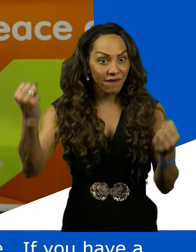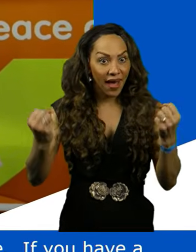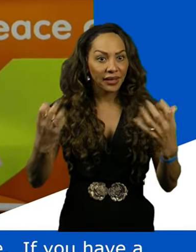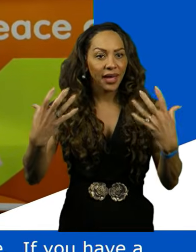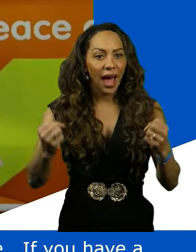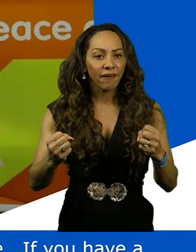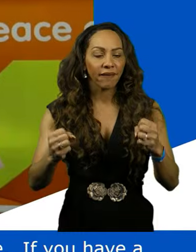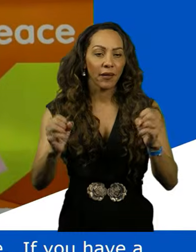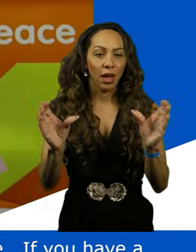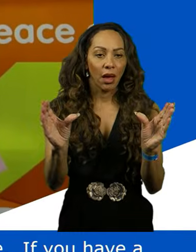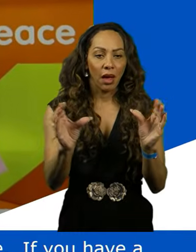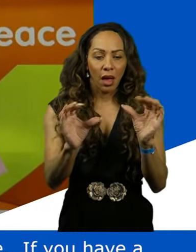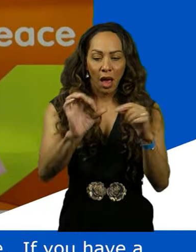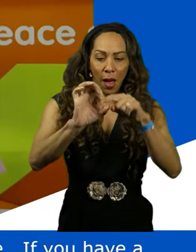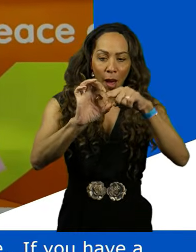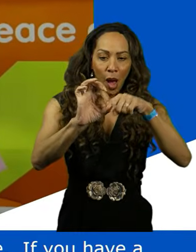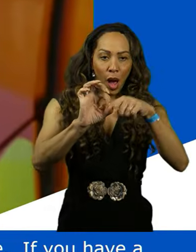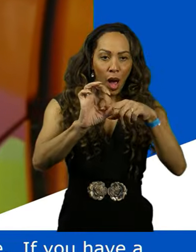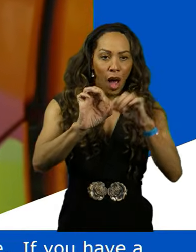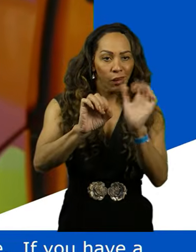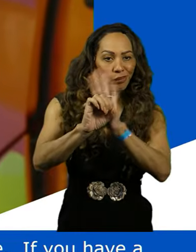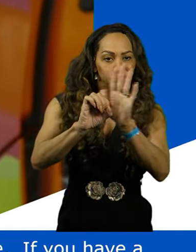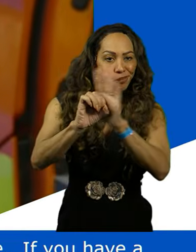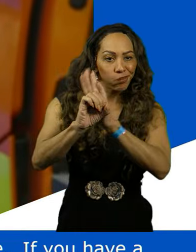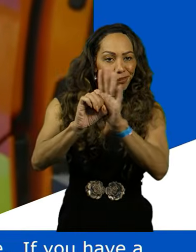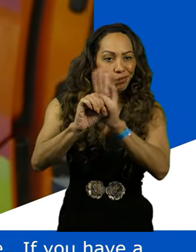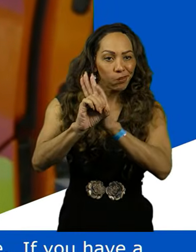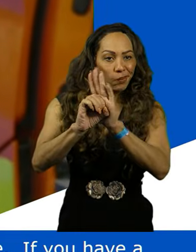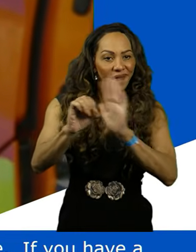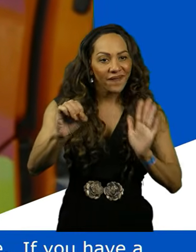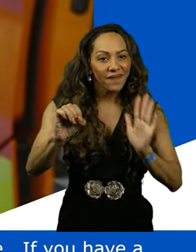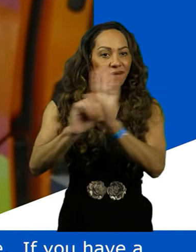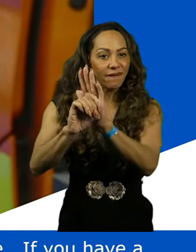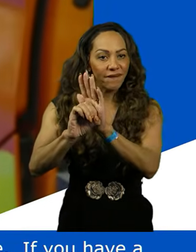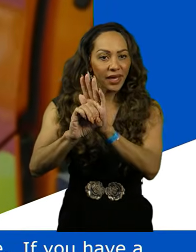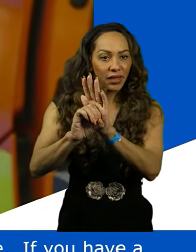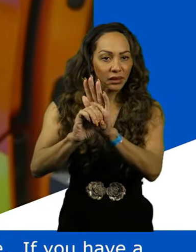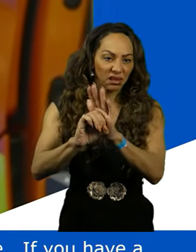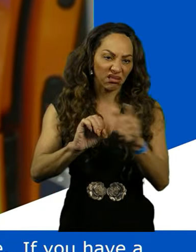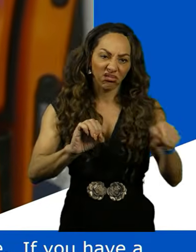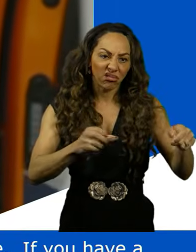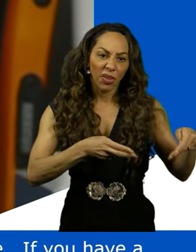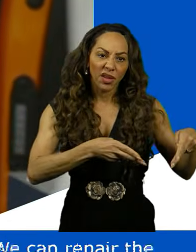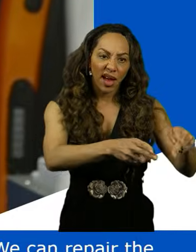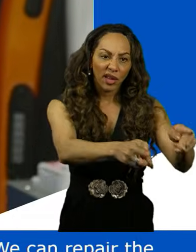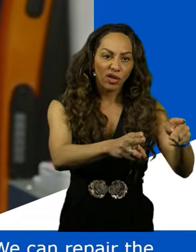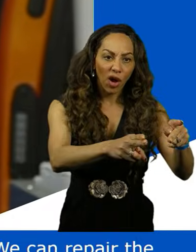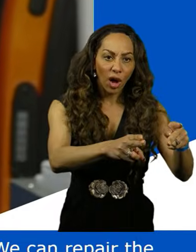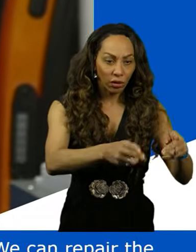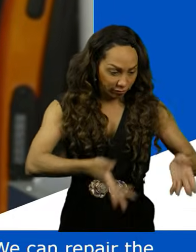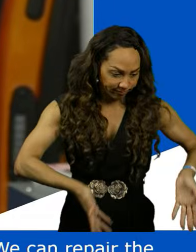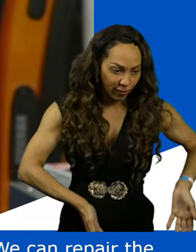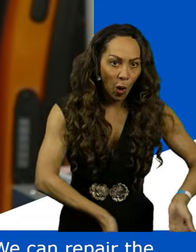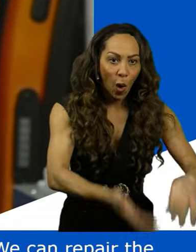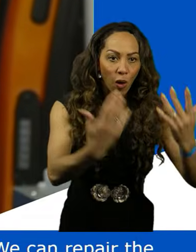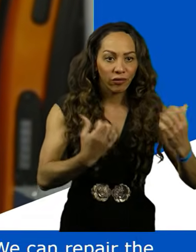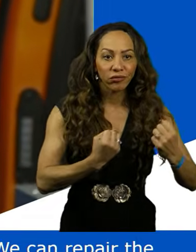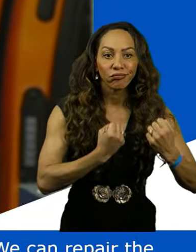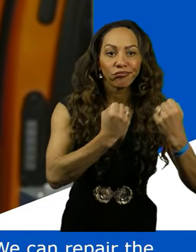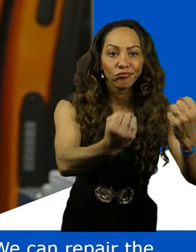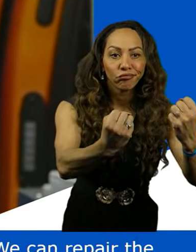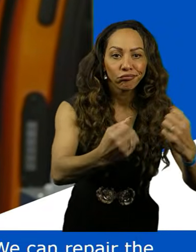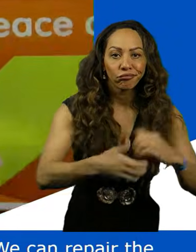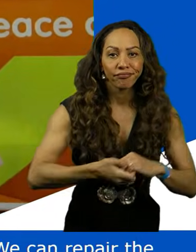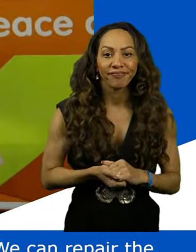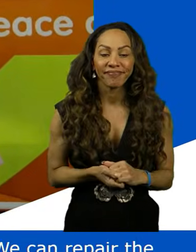that we can repair the puncture at the side of the road and allow you to get moving in minimal time. If, however, you've got some